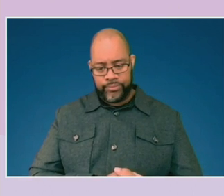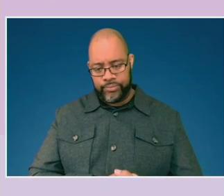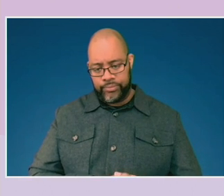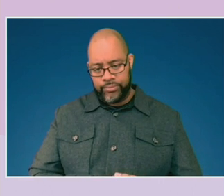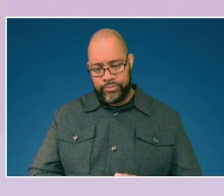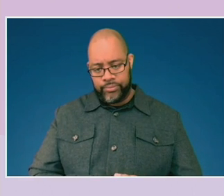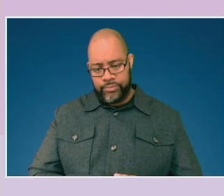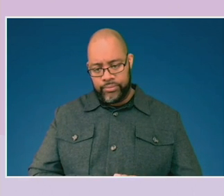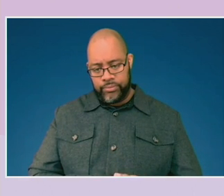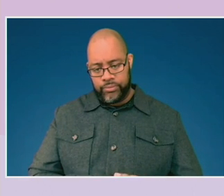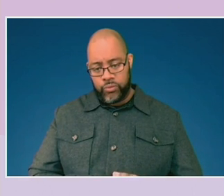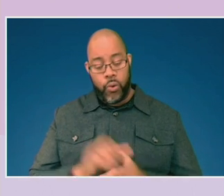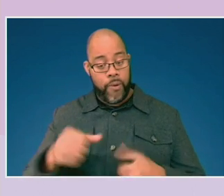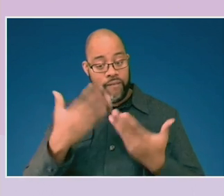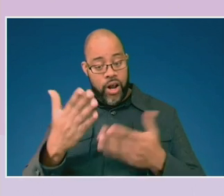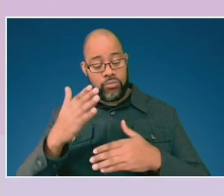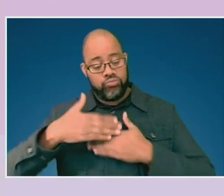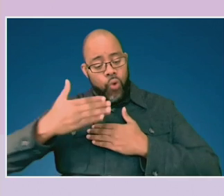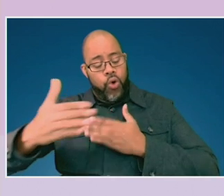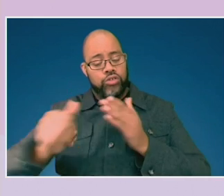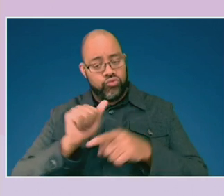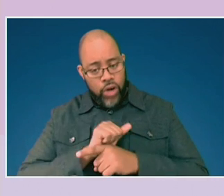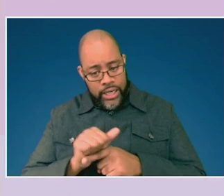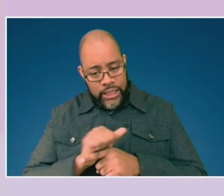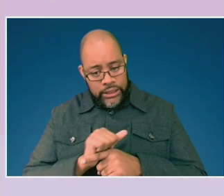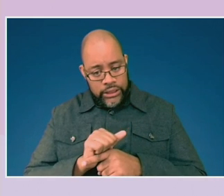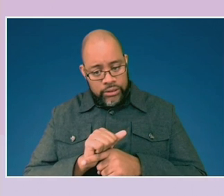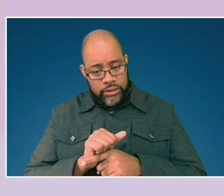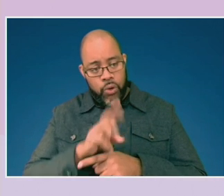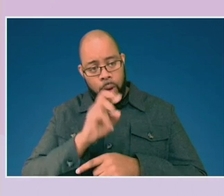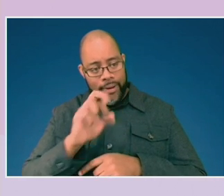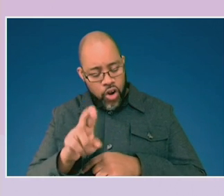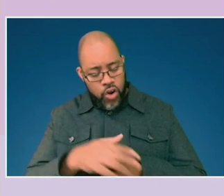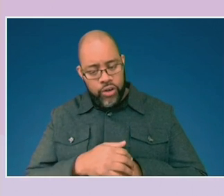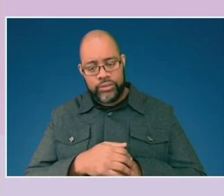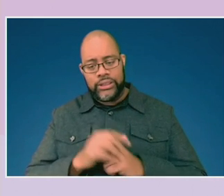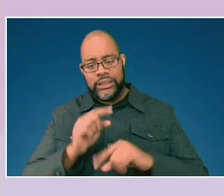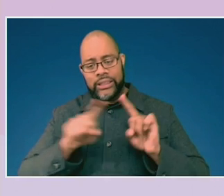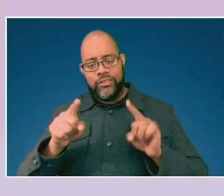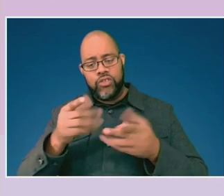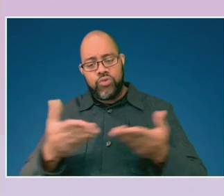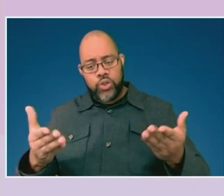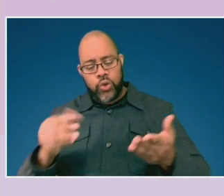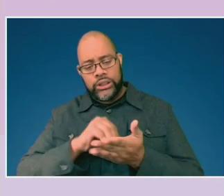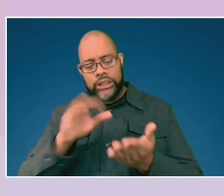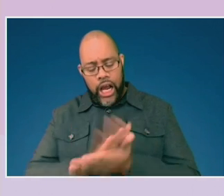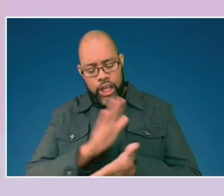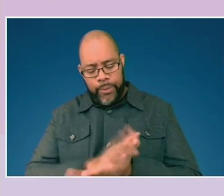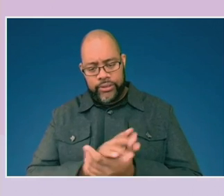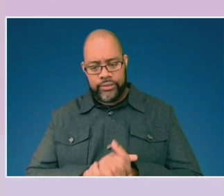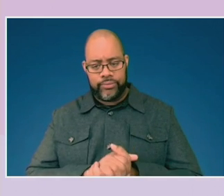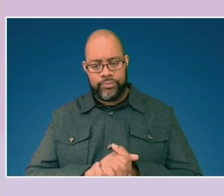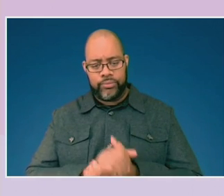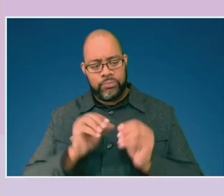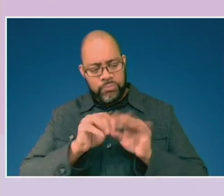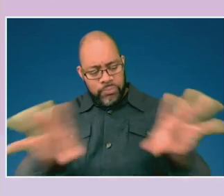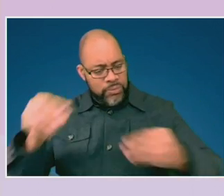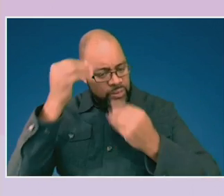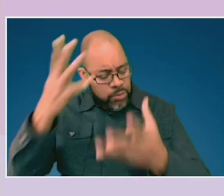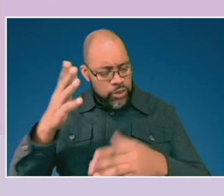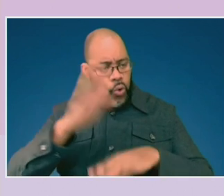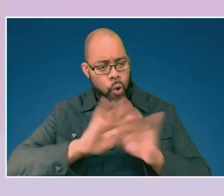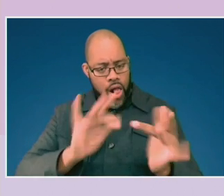2023. We are providing ongoing trainings in the form of webinars and various resource documents. We're disseminating information